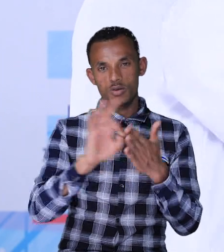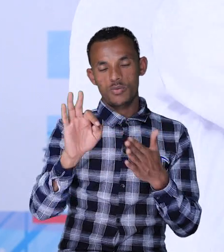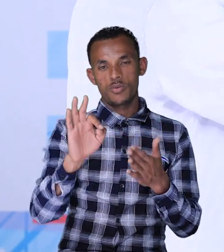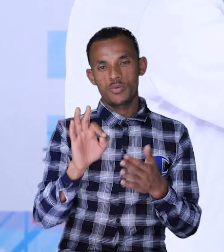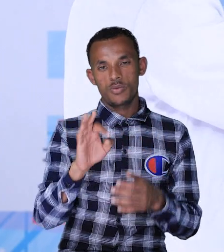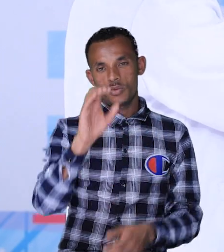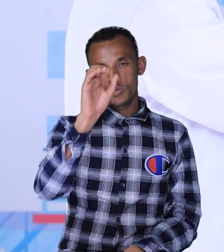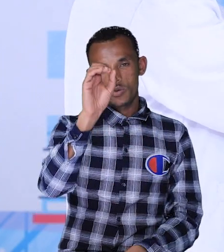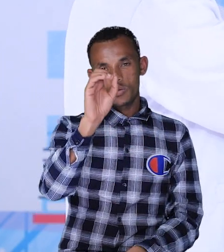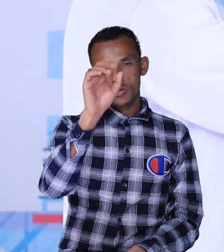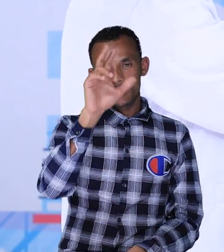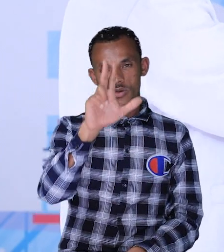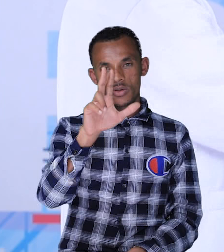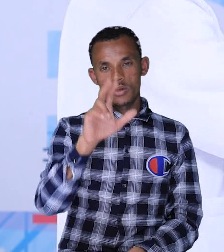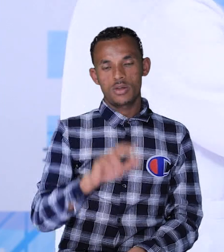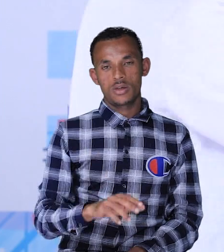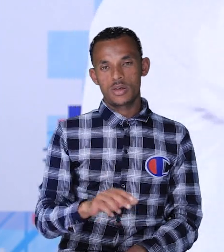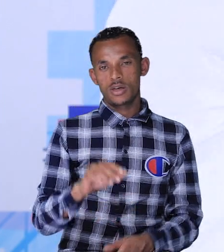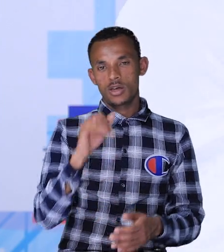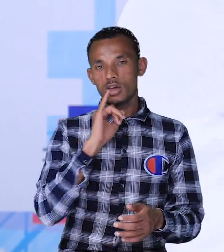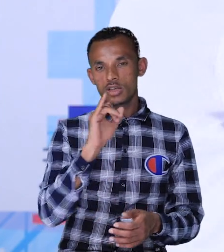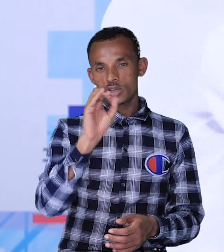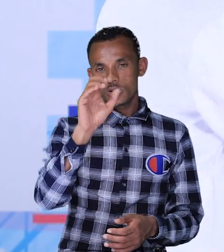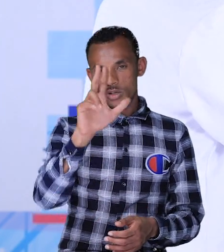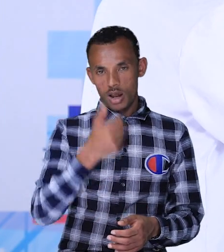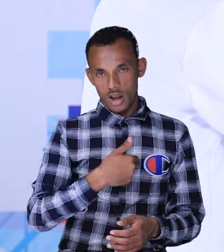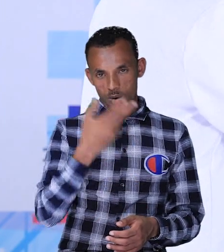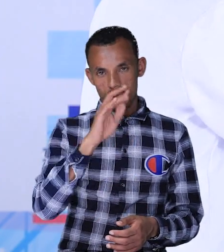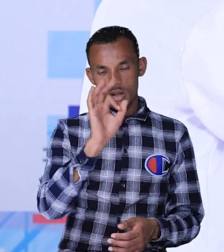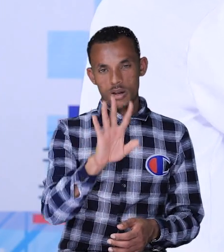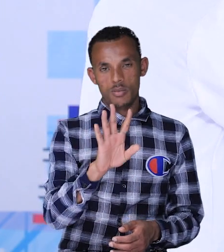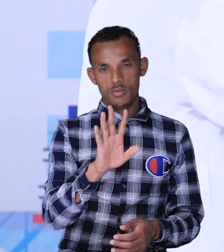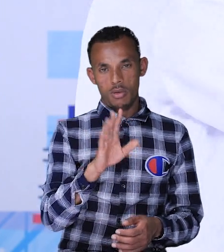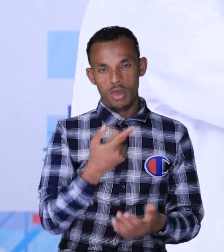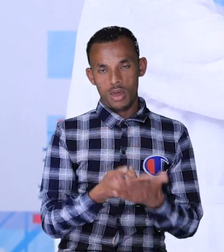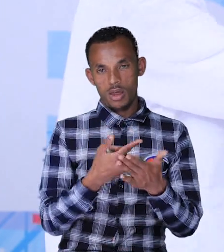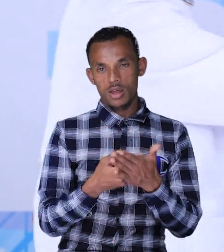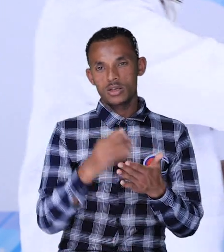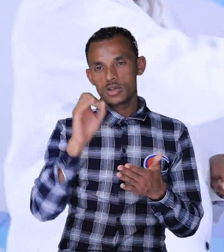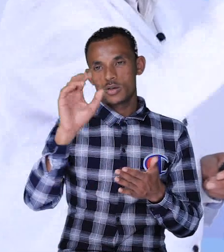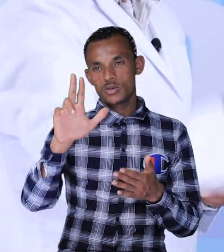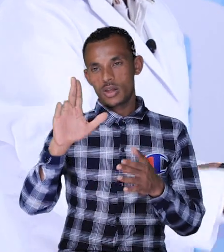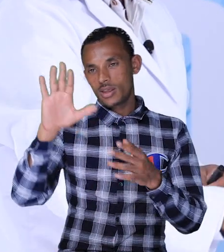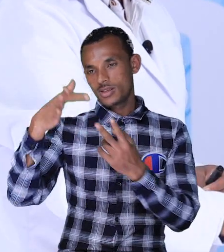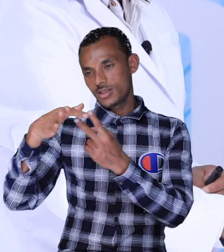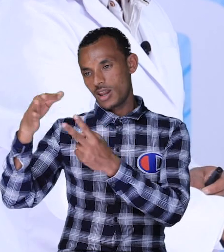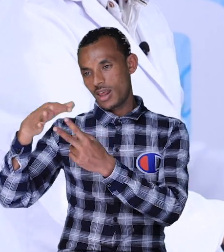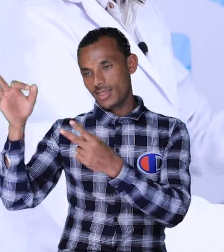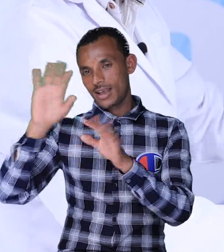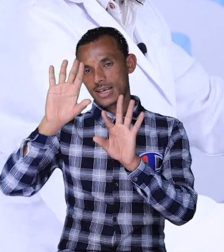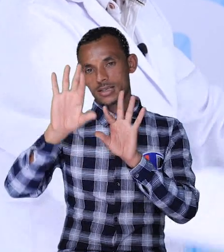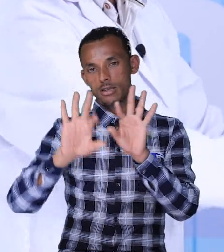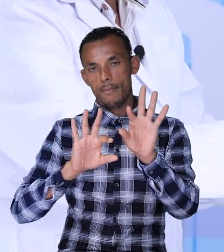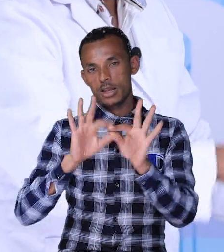is, 03. So is 03 here? Yes, 03 is here. Therefore, 03 will be selected as sample.